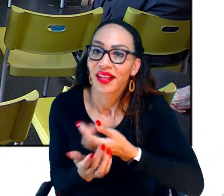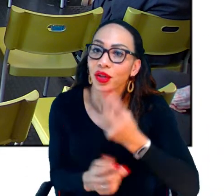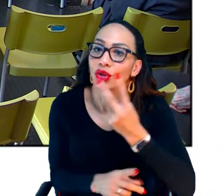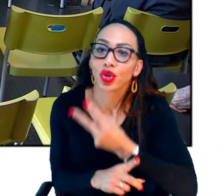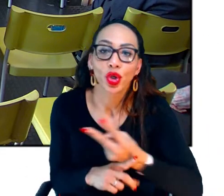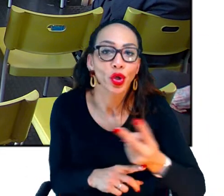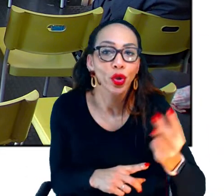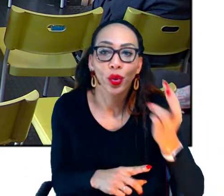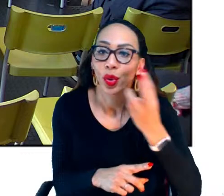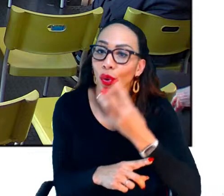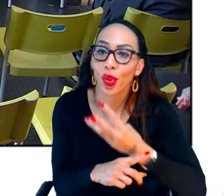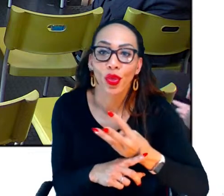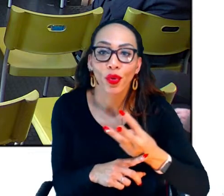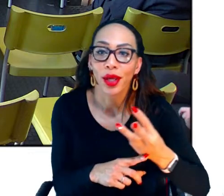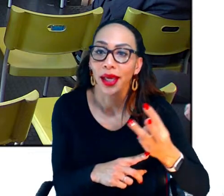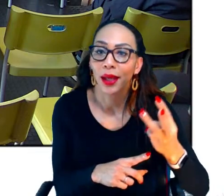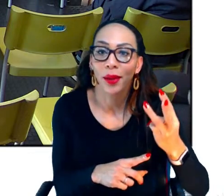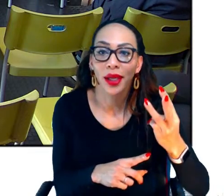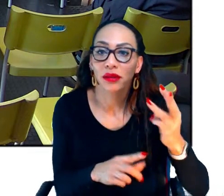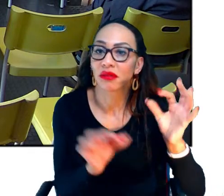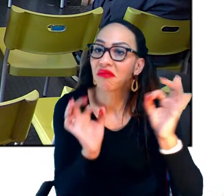seems to happen, and then